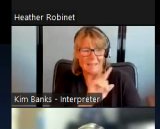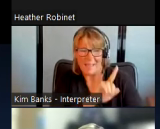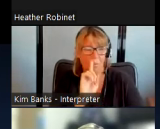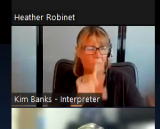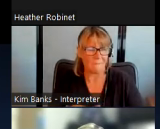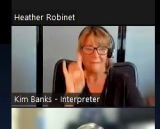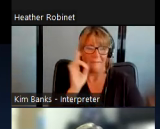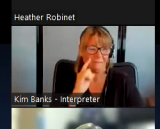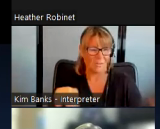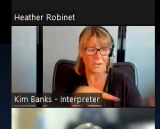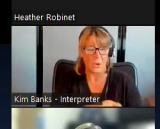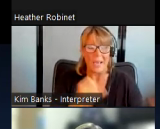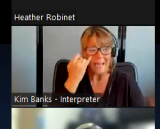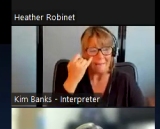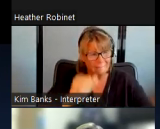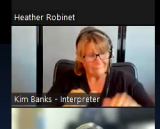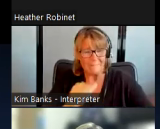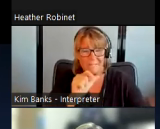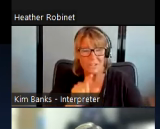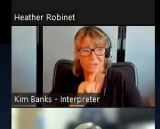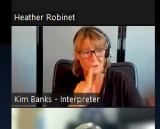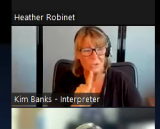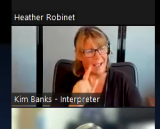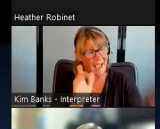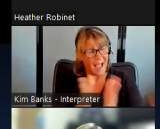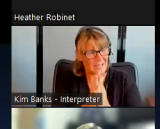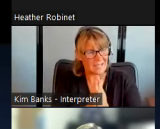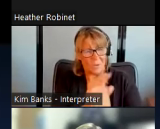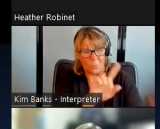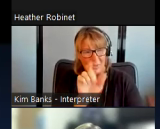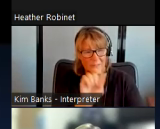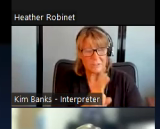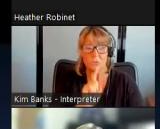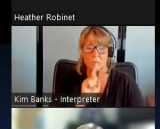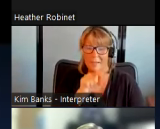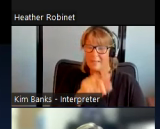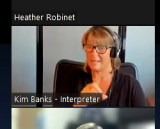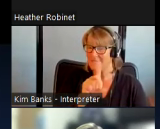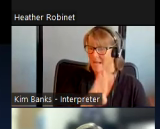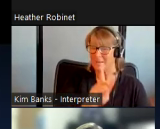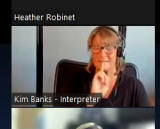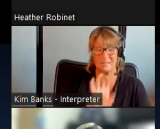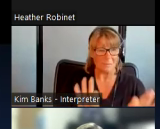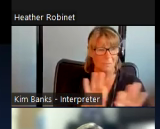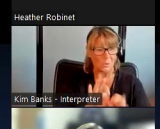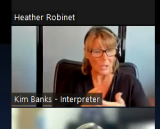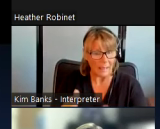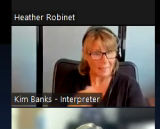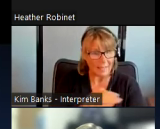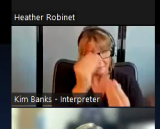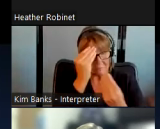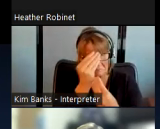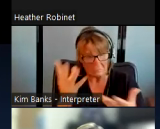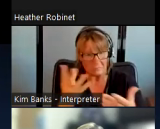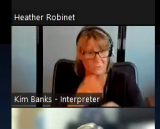not sure. It's a pretty important database. You're collecting important information. So you want to